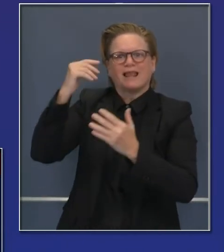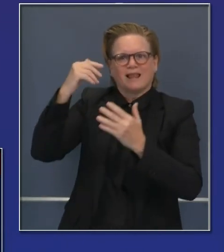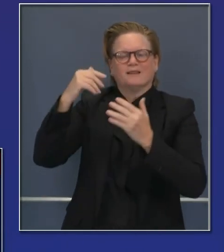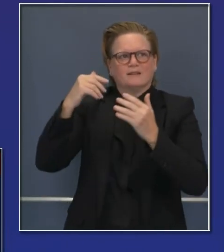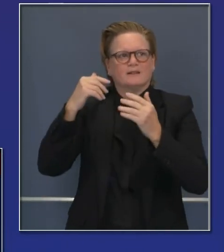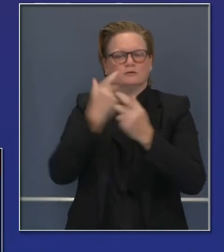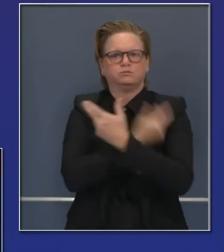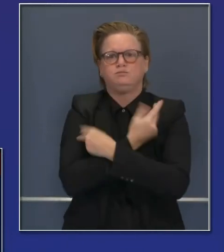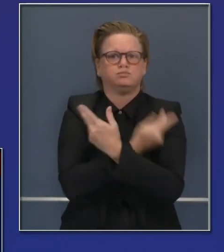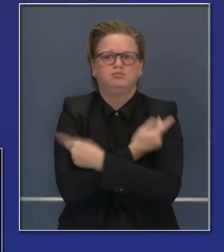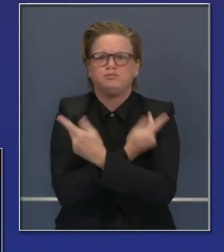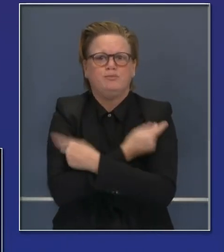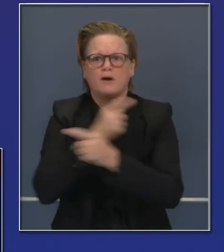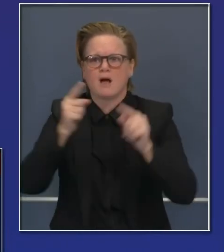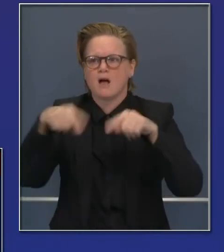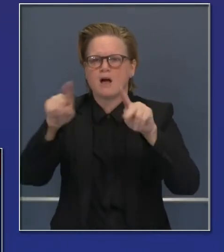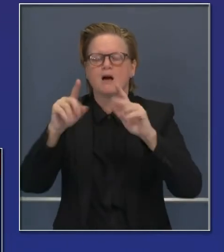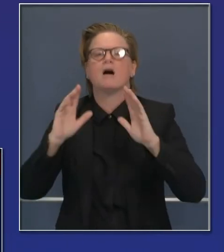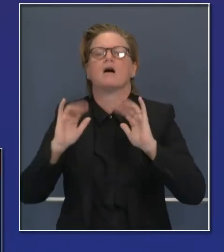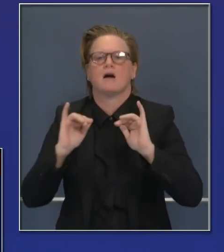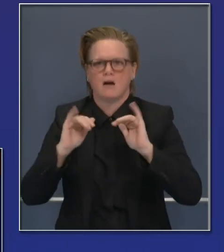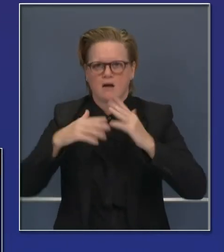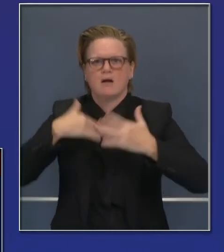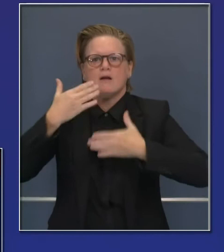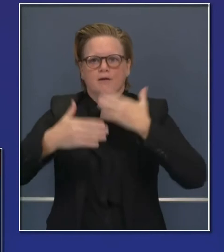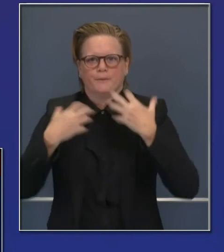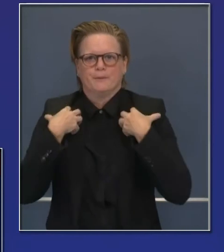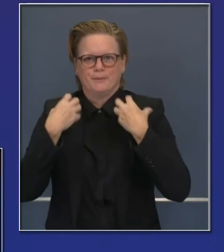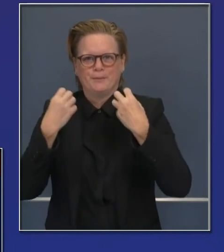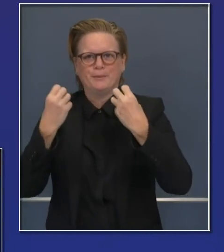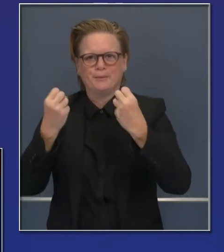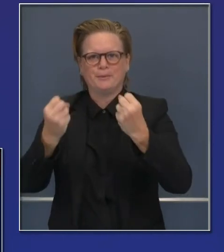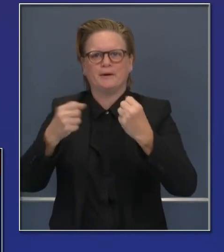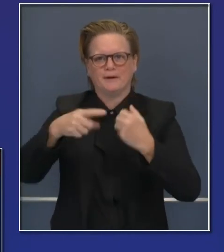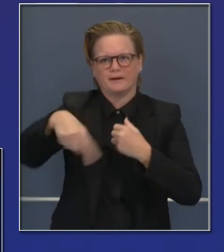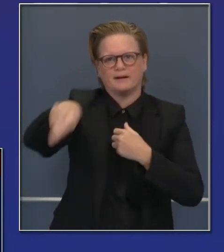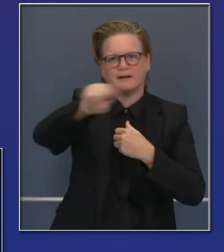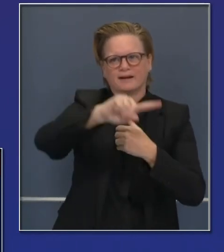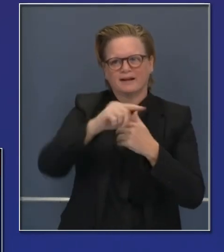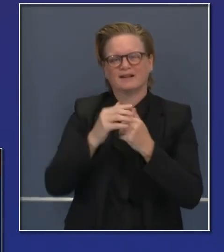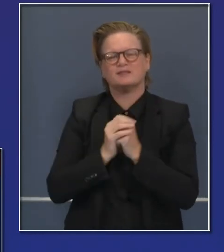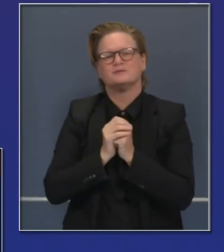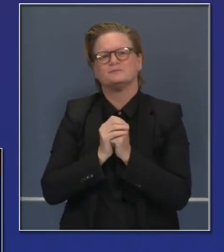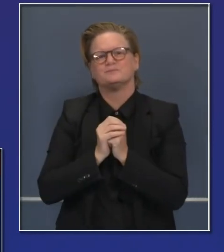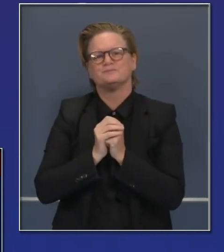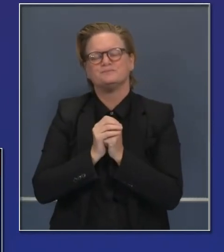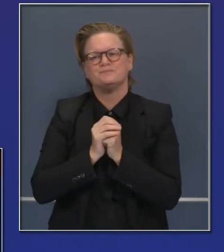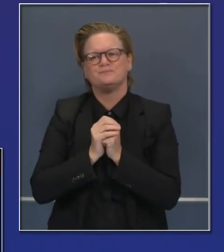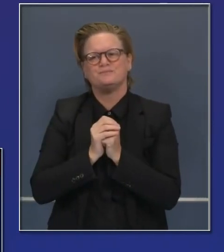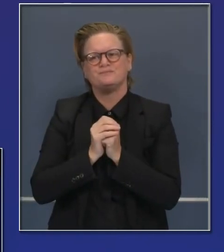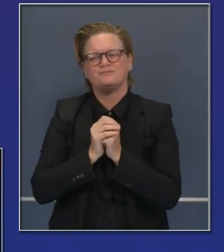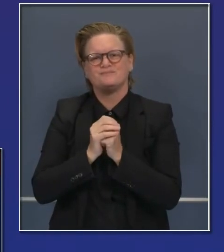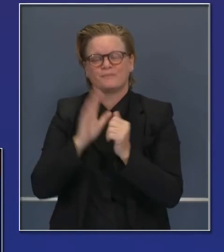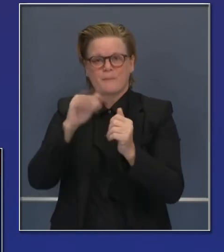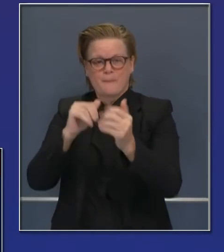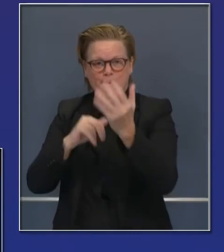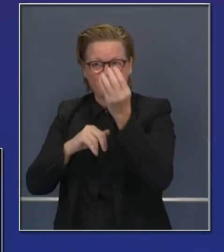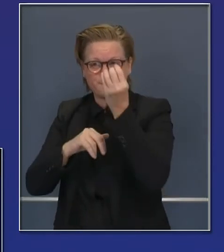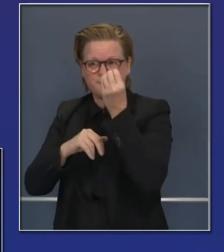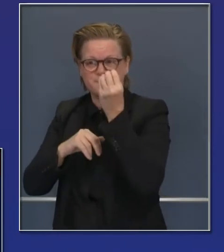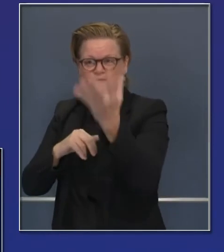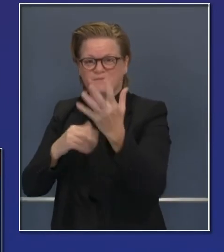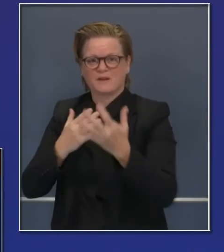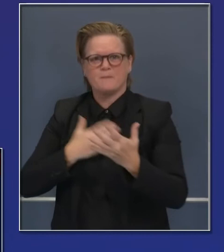opportunity to take the vaccine. I want to update you on the plan. So I mentioned on